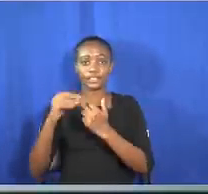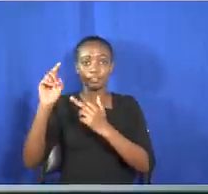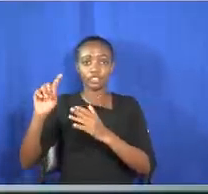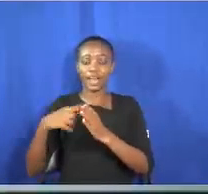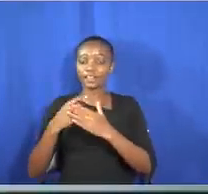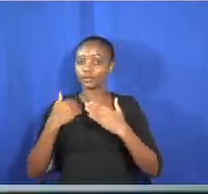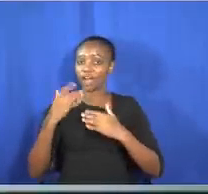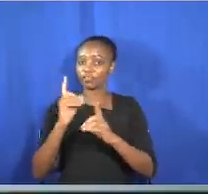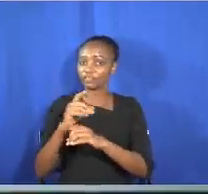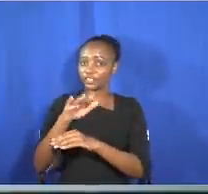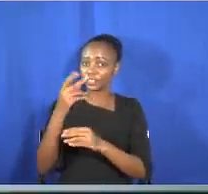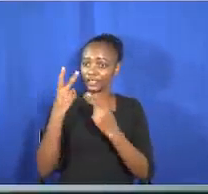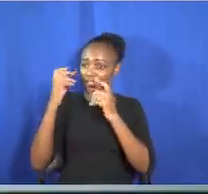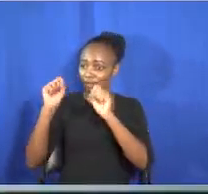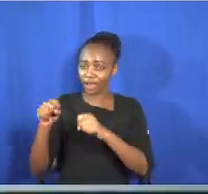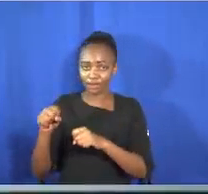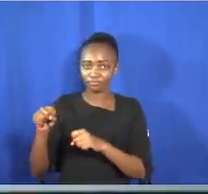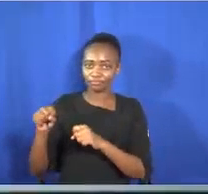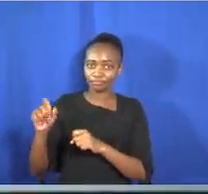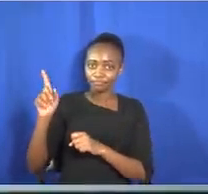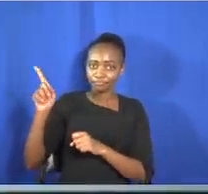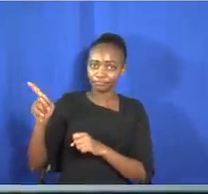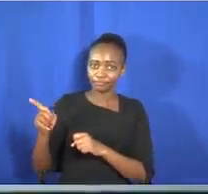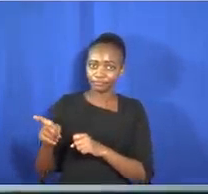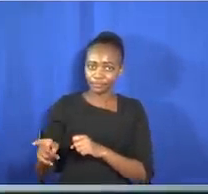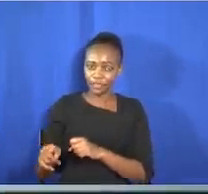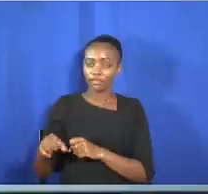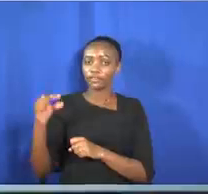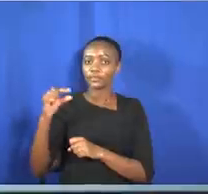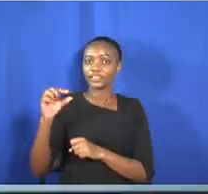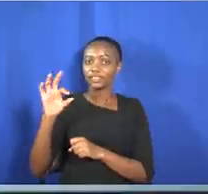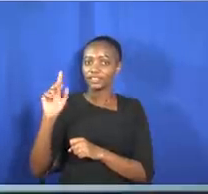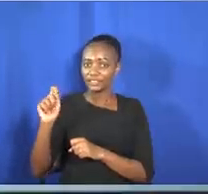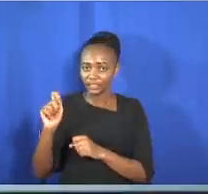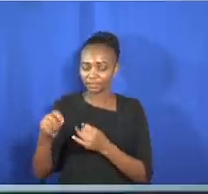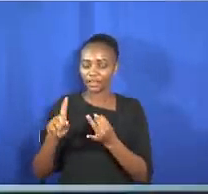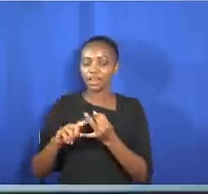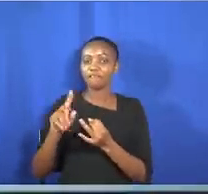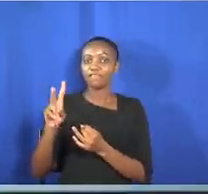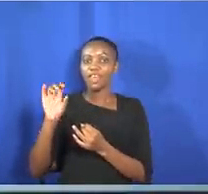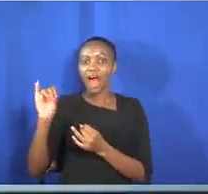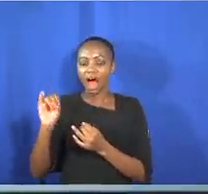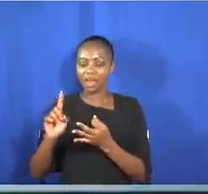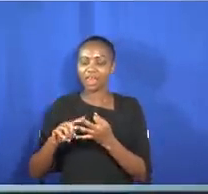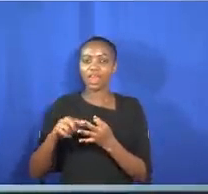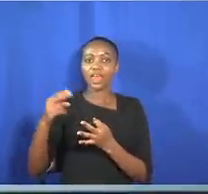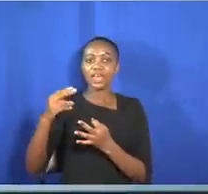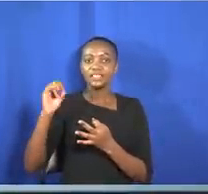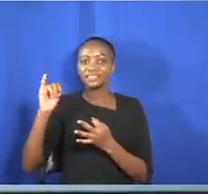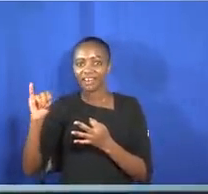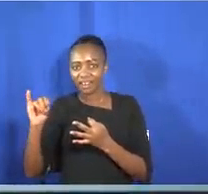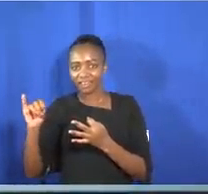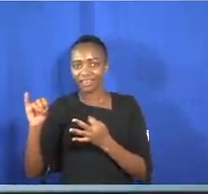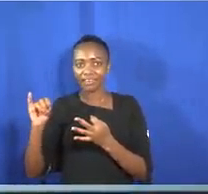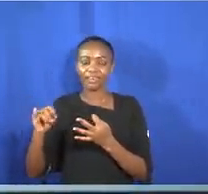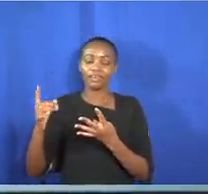Then that's the special need. And we have different areas you can see there, right from the GT, the gifted child, the VI, visually impaired,